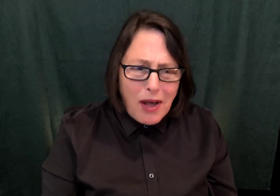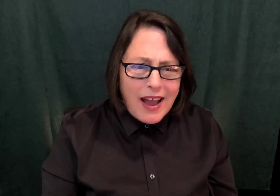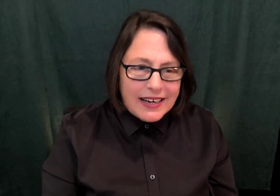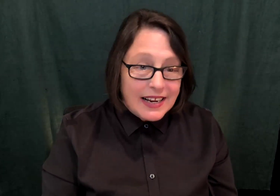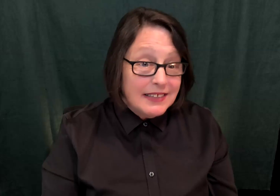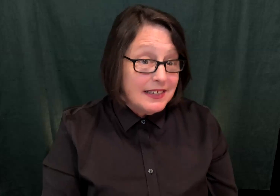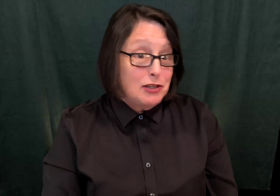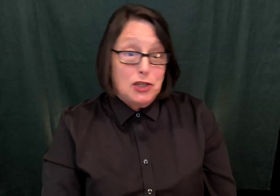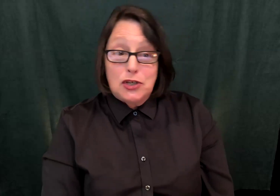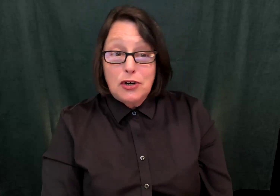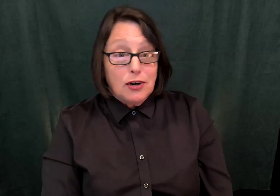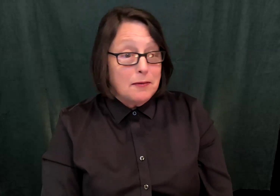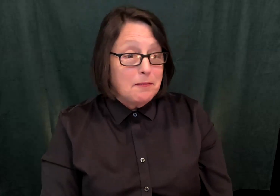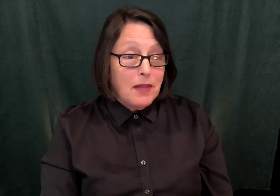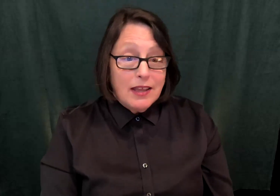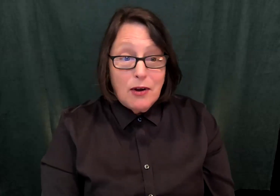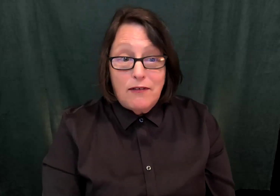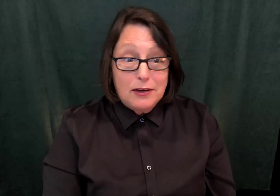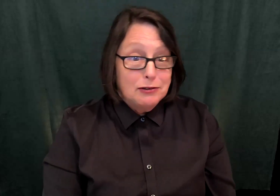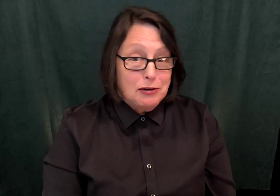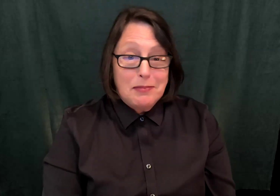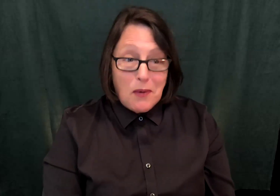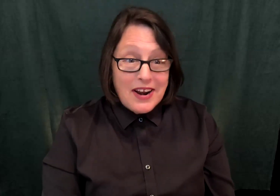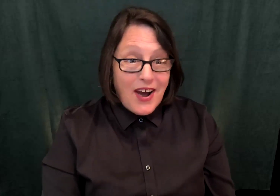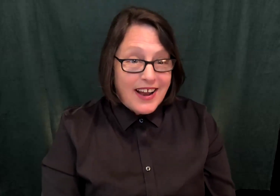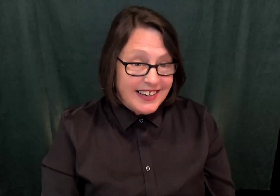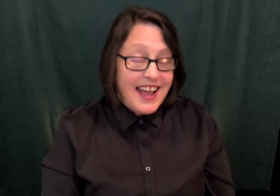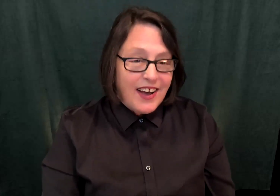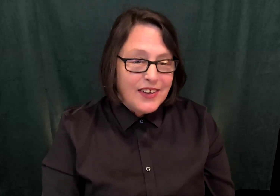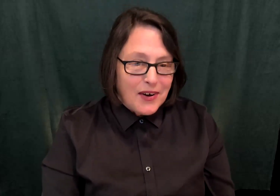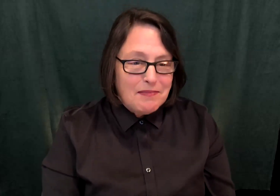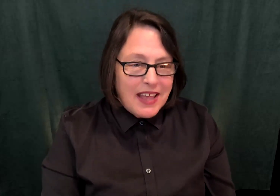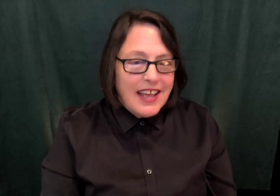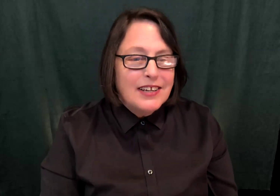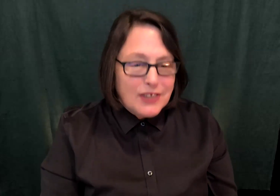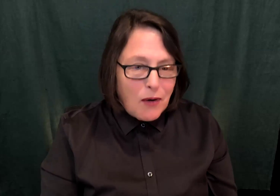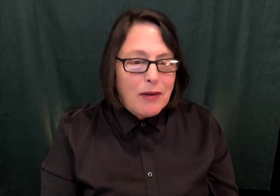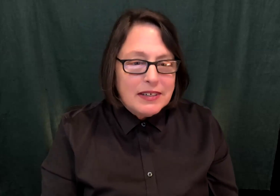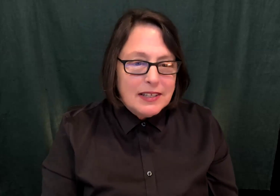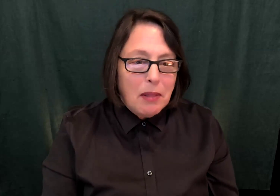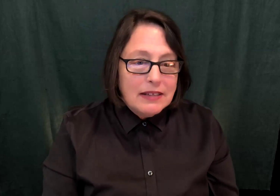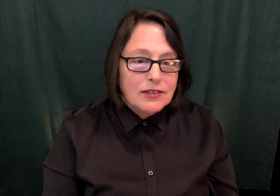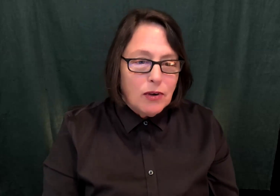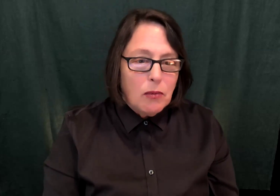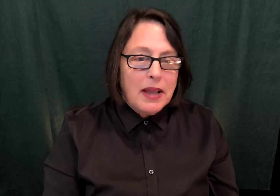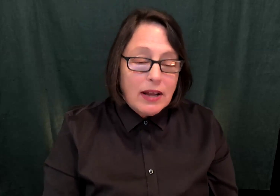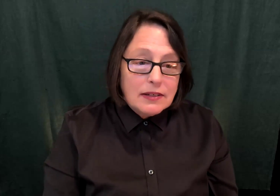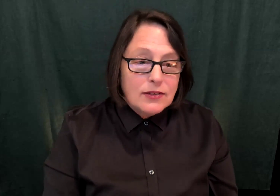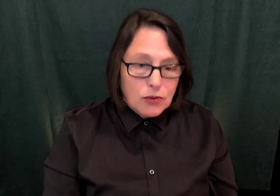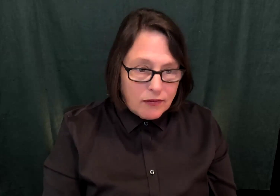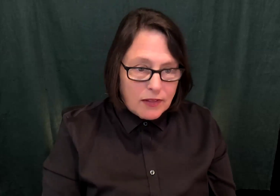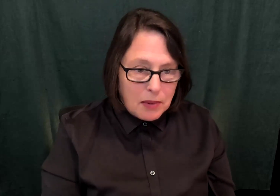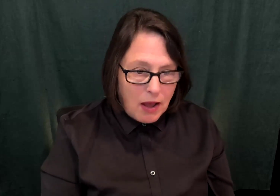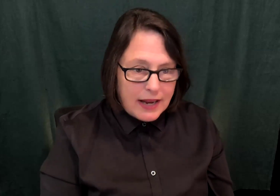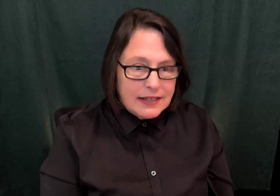for the Blind. And I said, sure, a field trip, why not? Yeah, I'll go. So I went to the blind school. And when we got